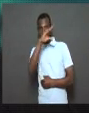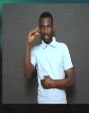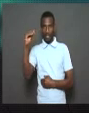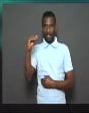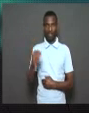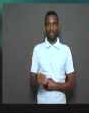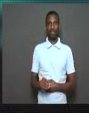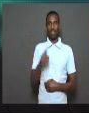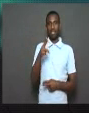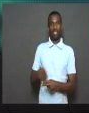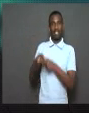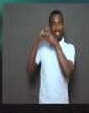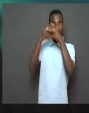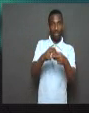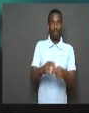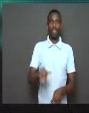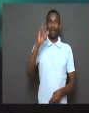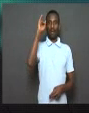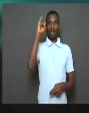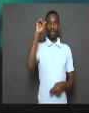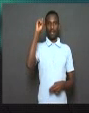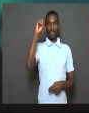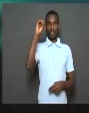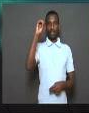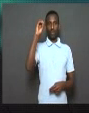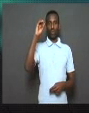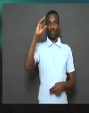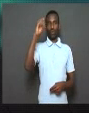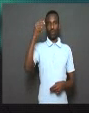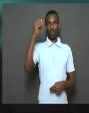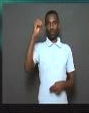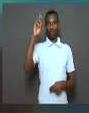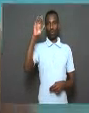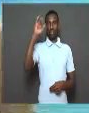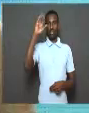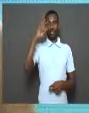and is called isochoric process.